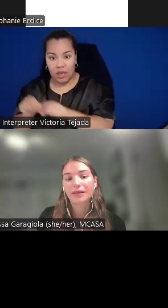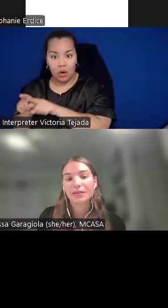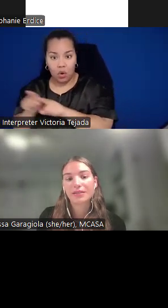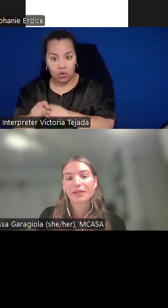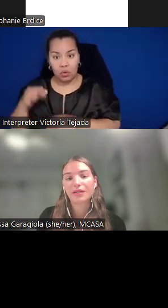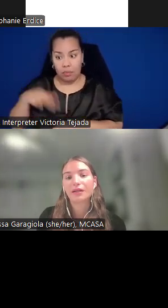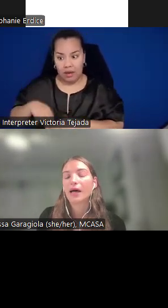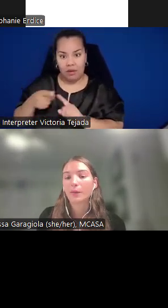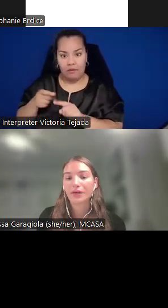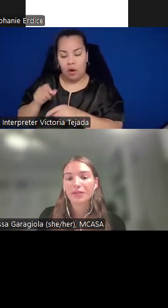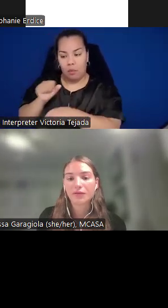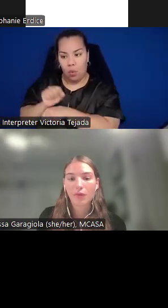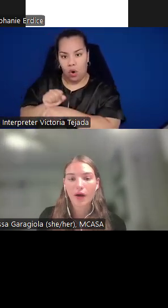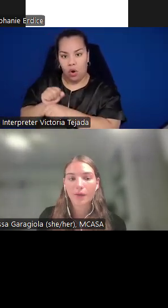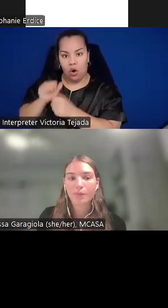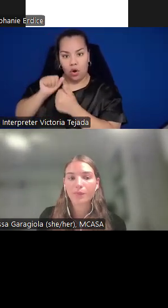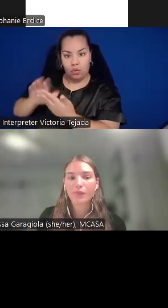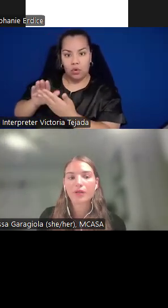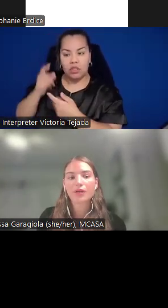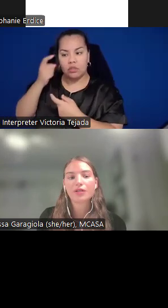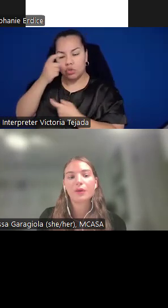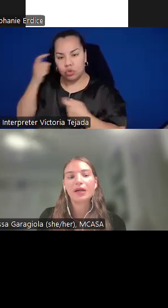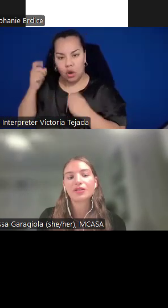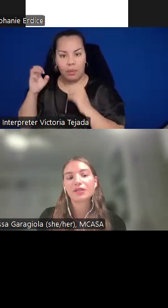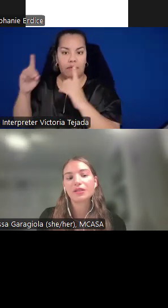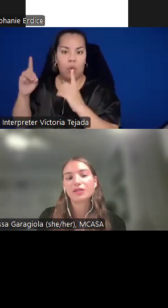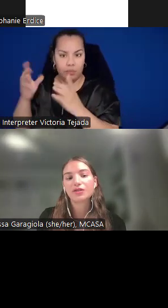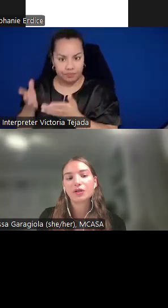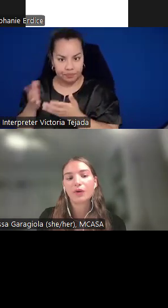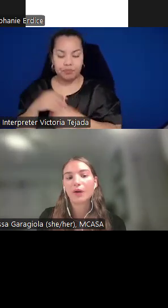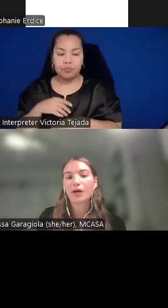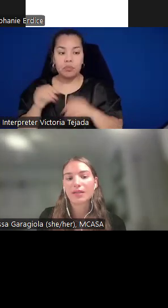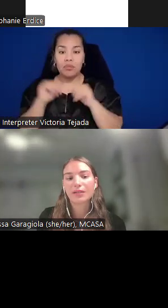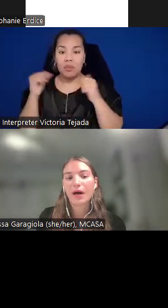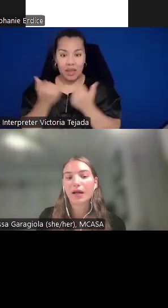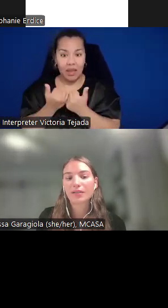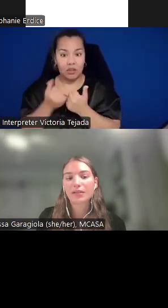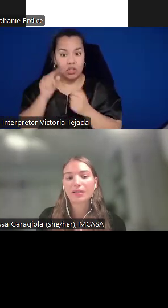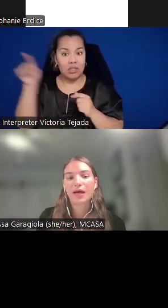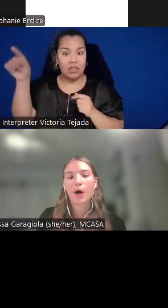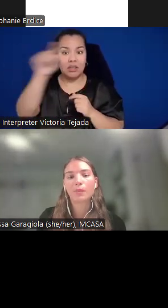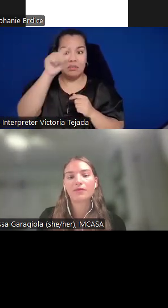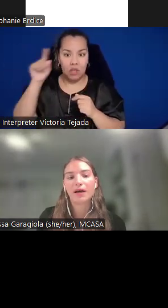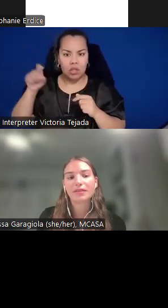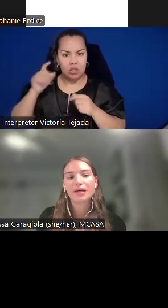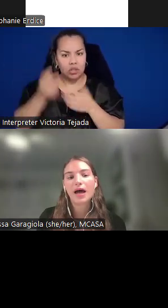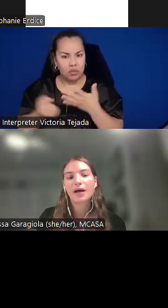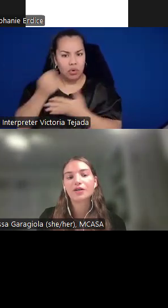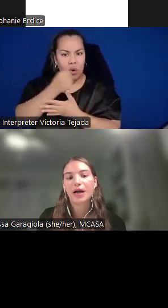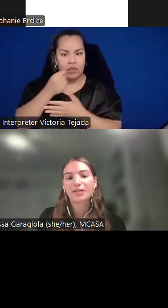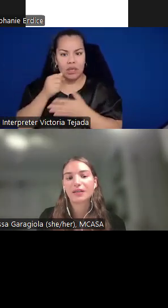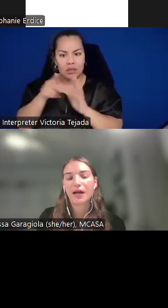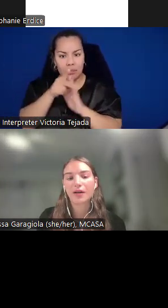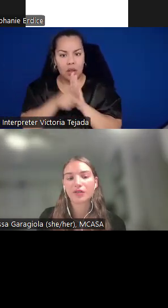trauma-informed practice in our place of work. So agencies should prioritize policies to help prevent